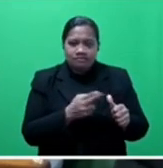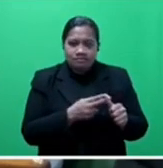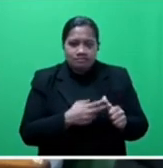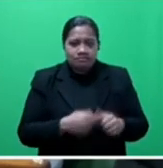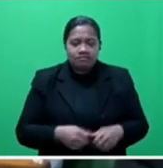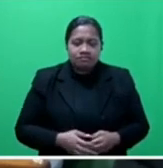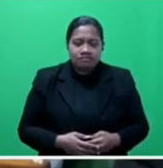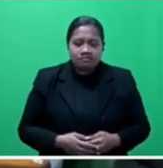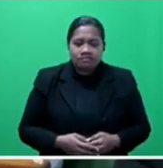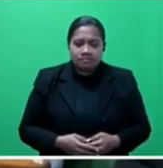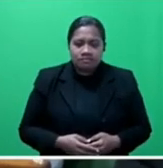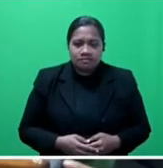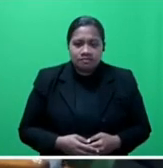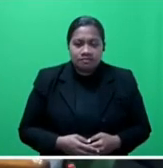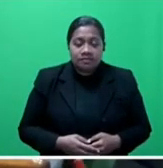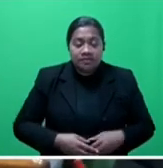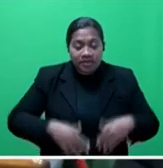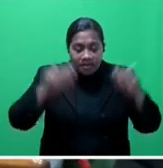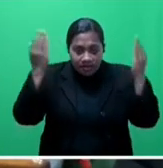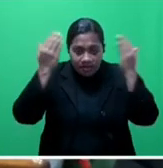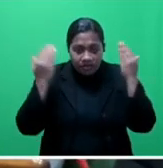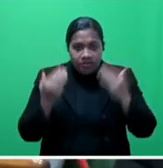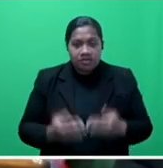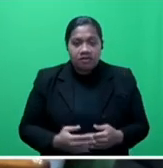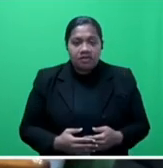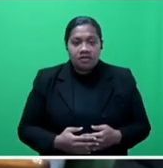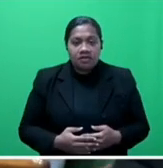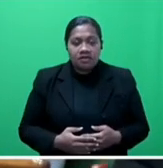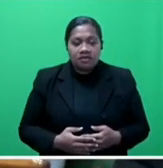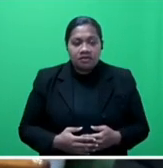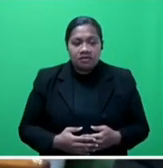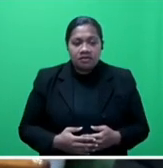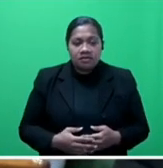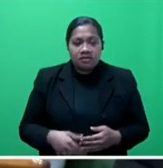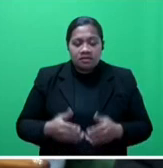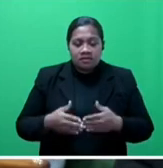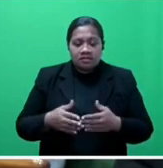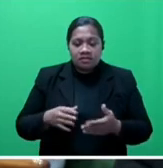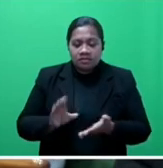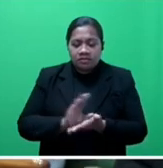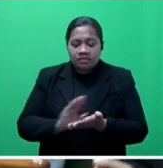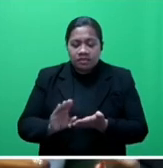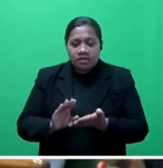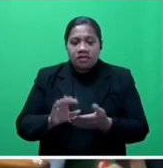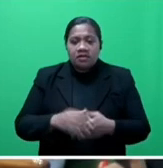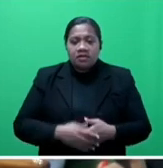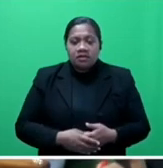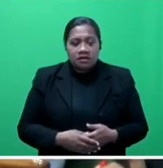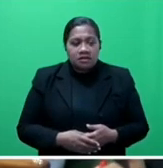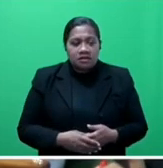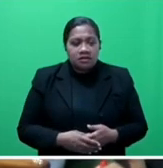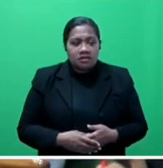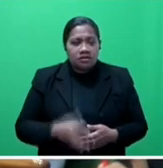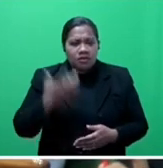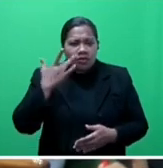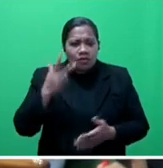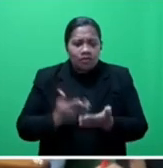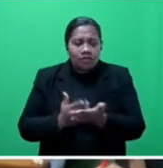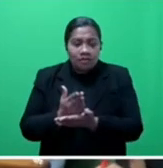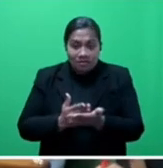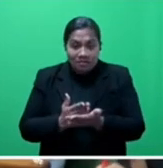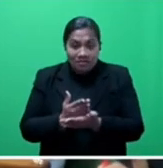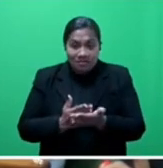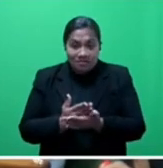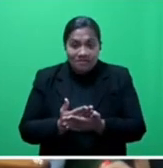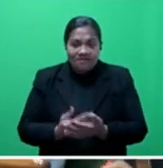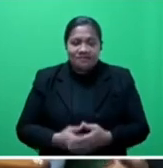cronyism. Mr. Speaker, I founded Hotbread Kitchen 40 years ago with the late Dr. Samisoni, Tico Eastgate, Tony Phil,